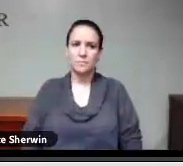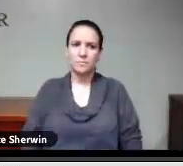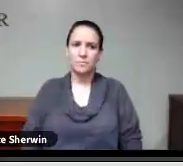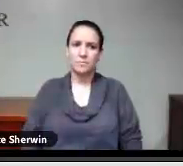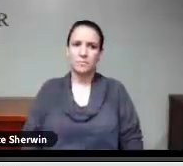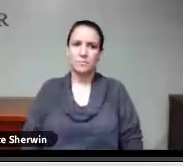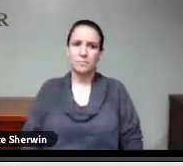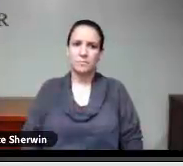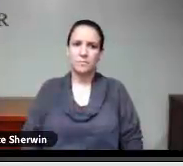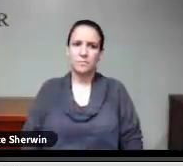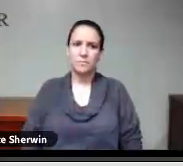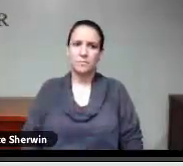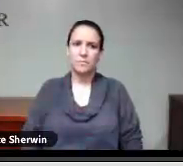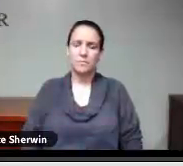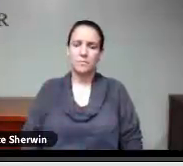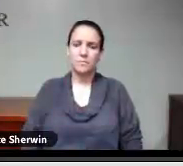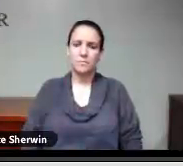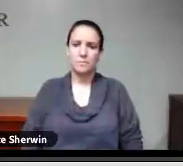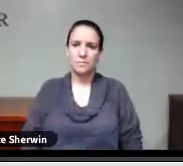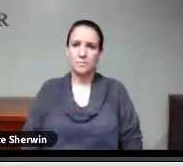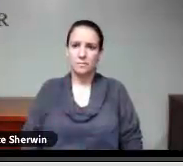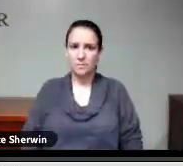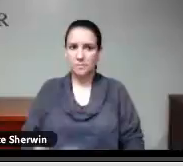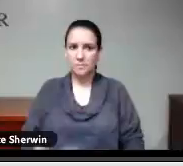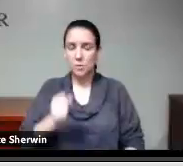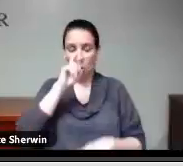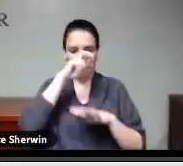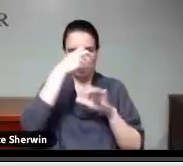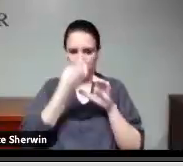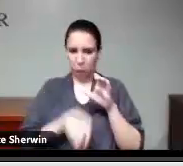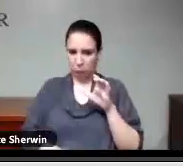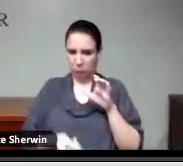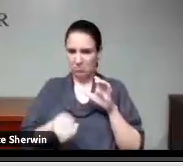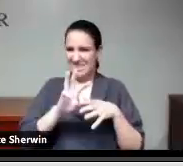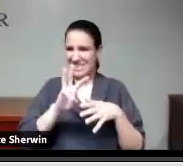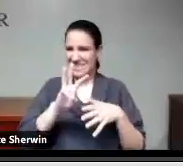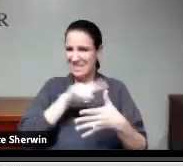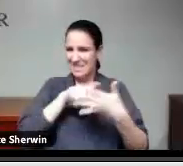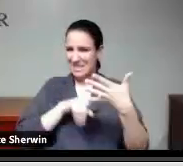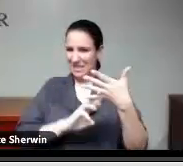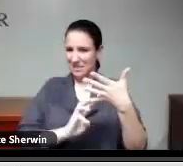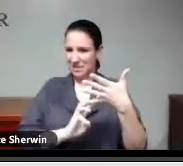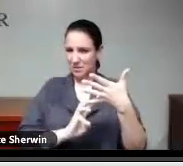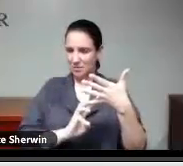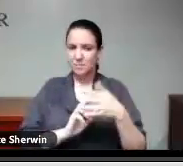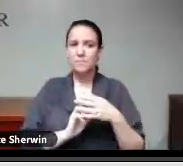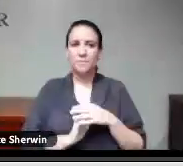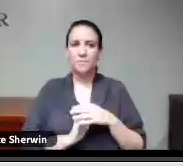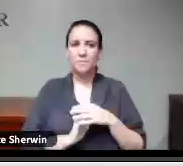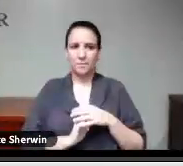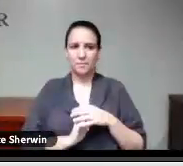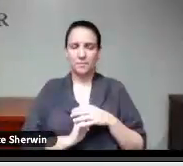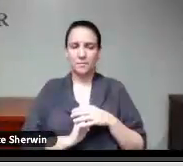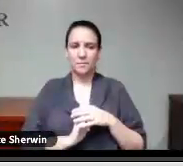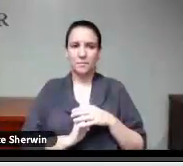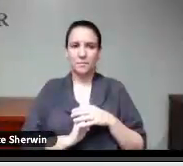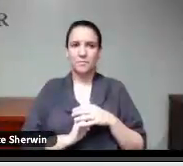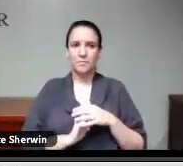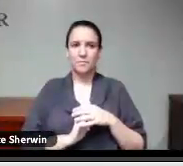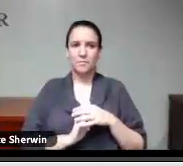So let's dive into the 6 areas that I identified as we got started. The recruitment